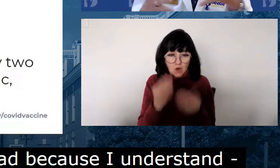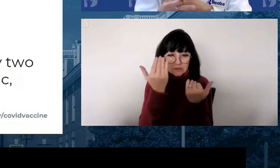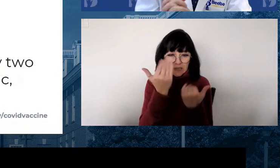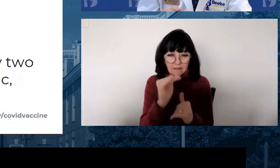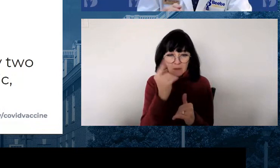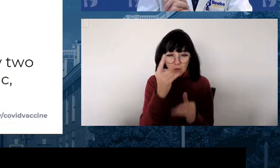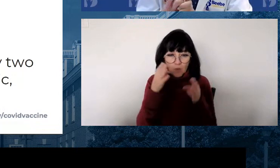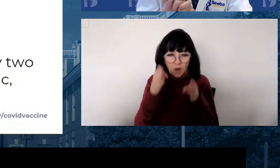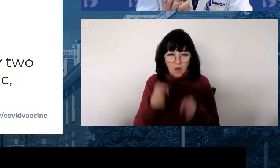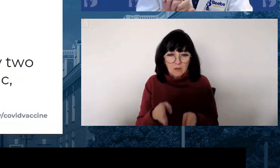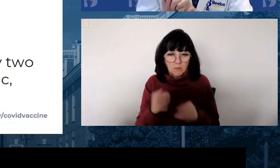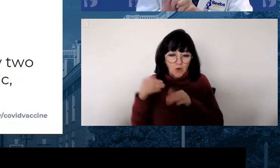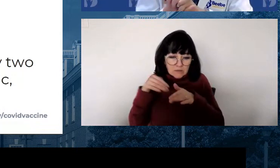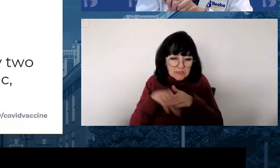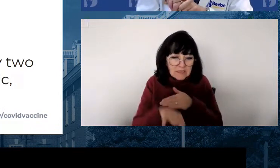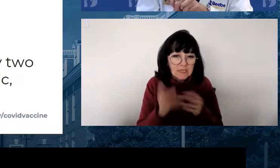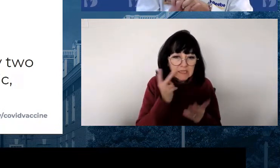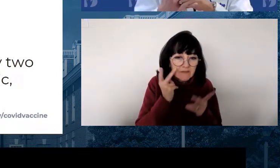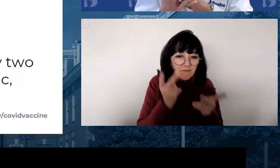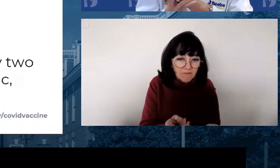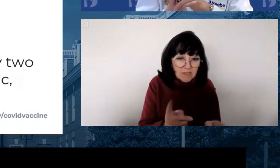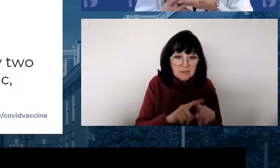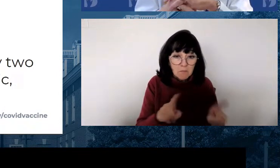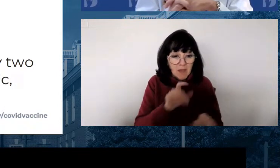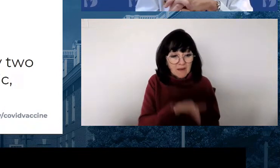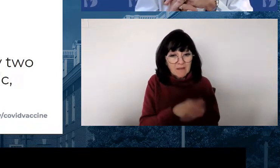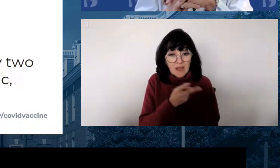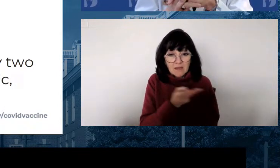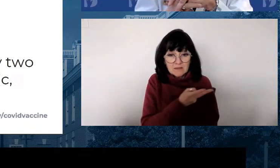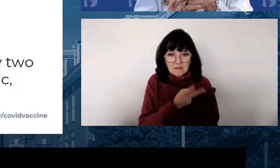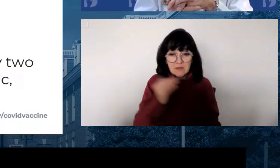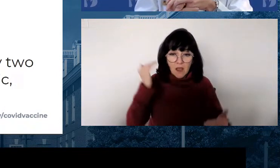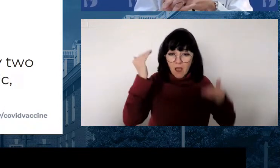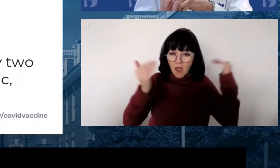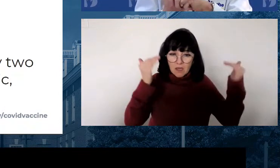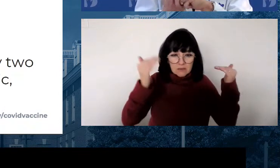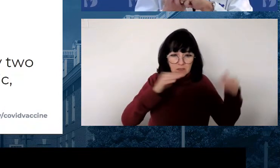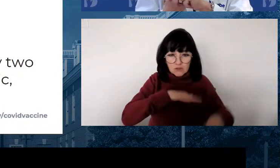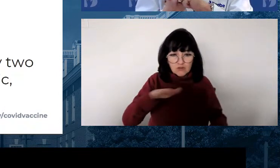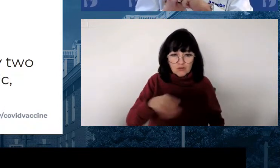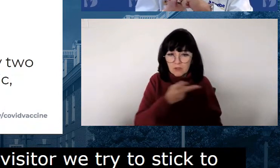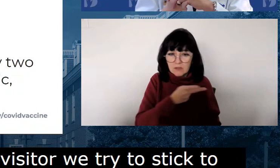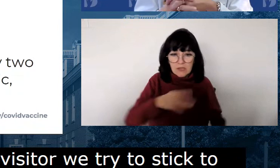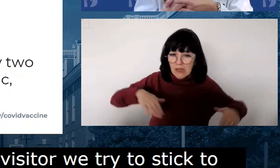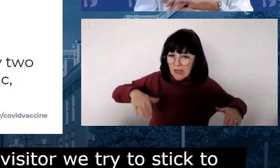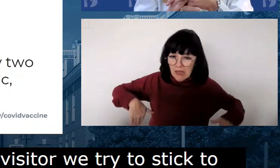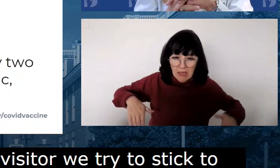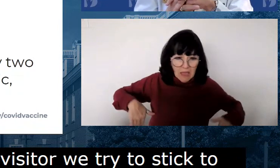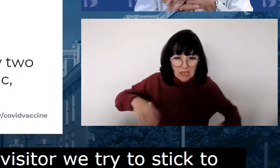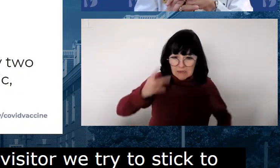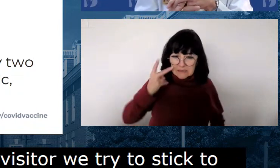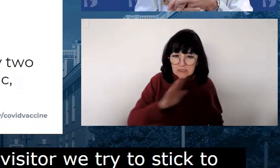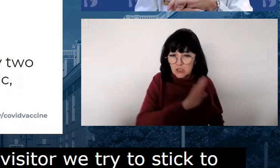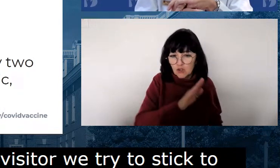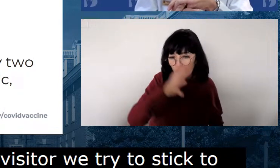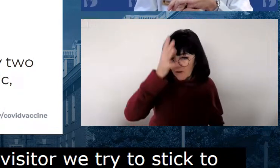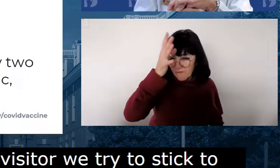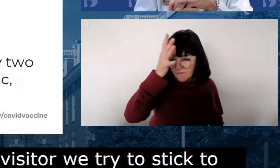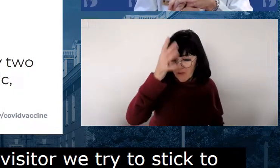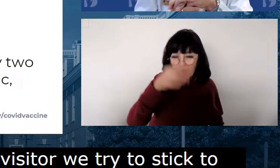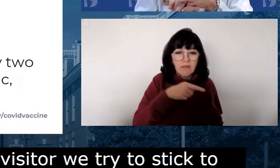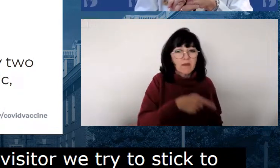or infecting others. But these 2 adult kids hadn't seen their dad. They came from other parts of